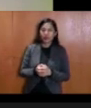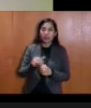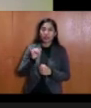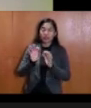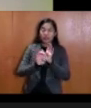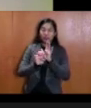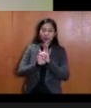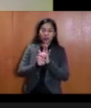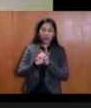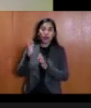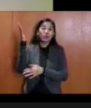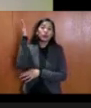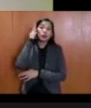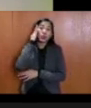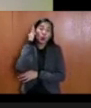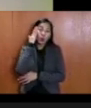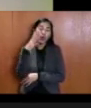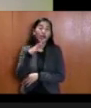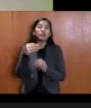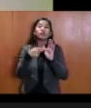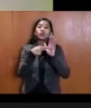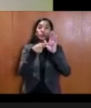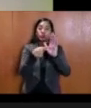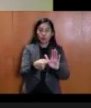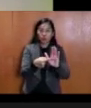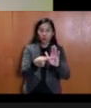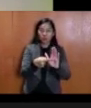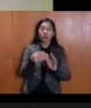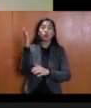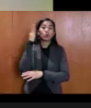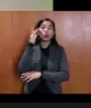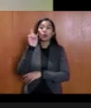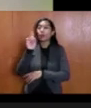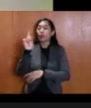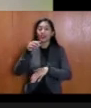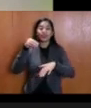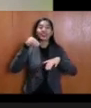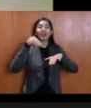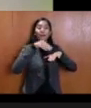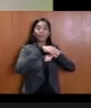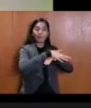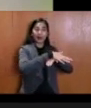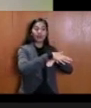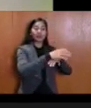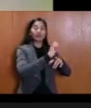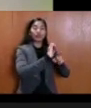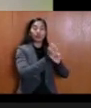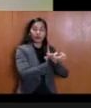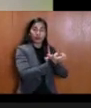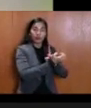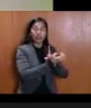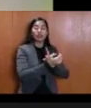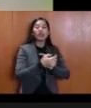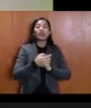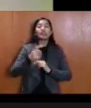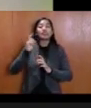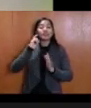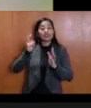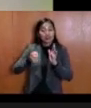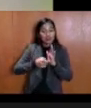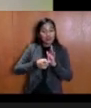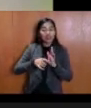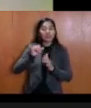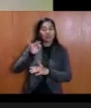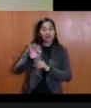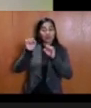We have to know our impacts on the environment, and then, you know, recognize that if we can create, let's